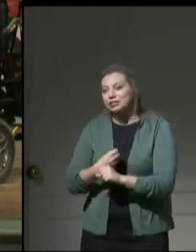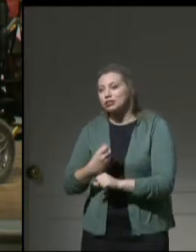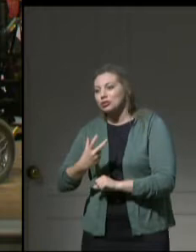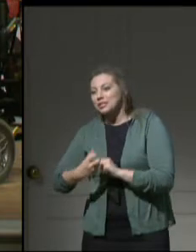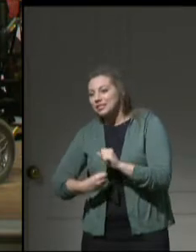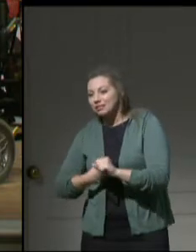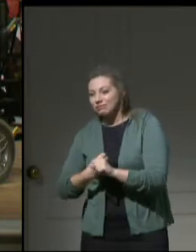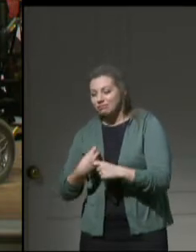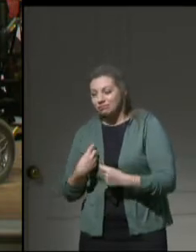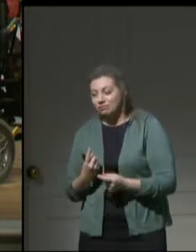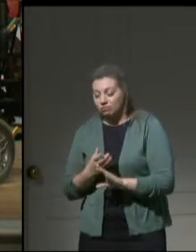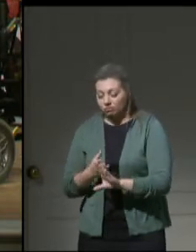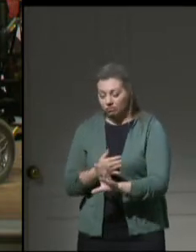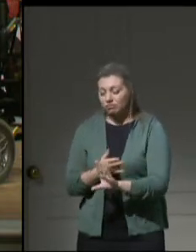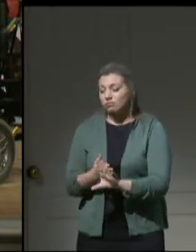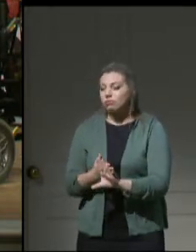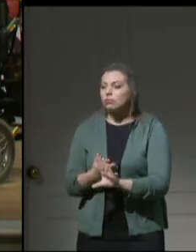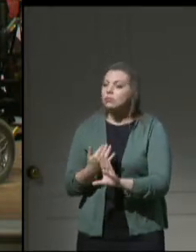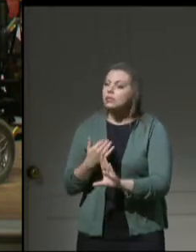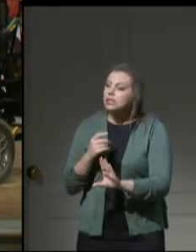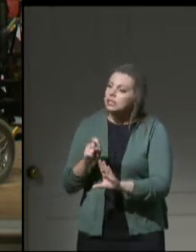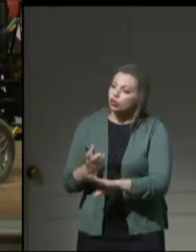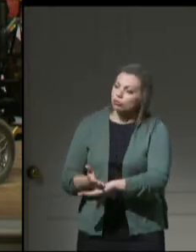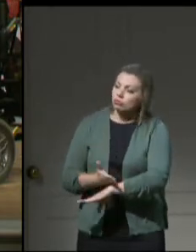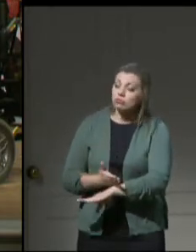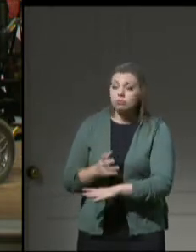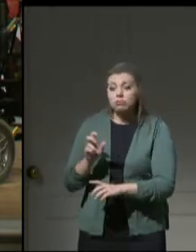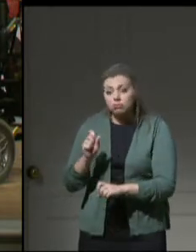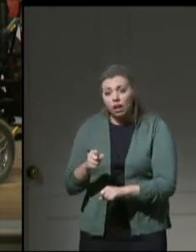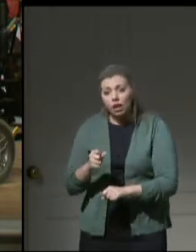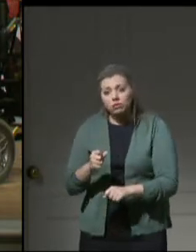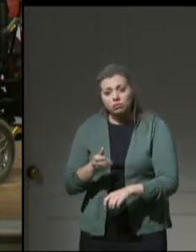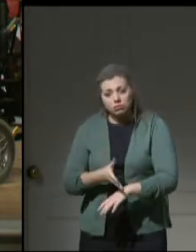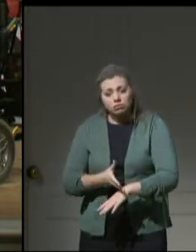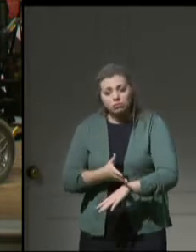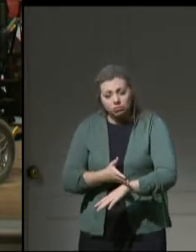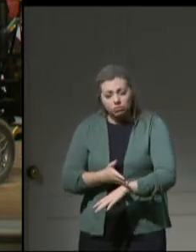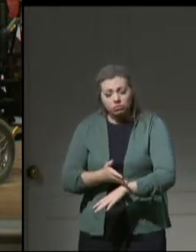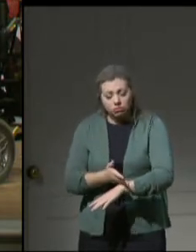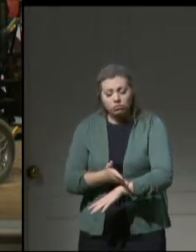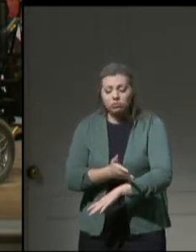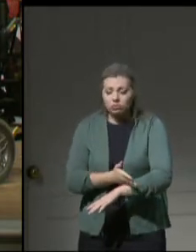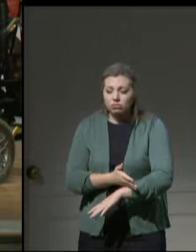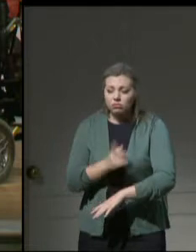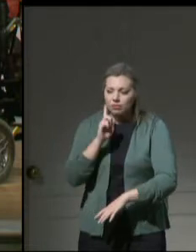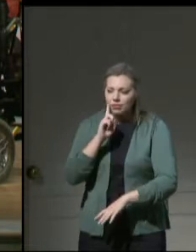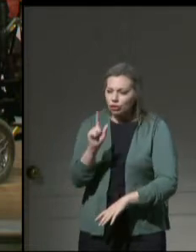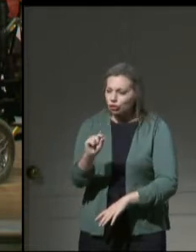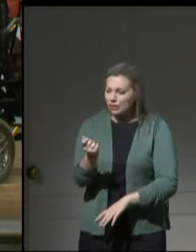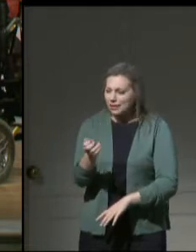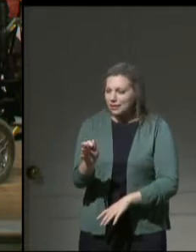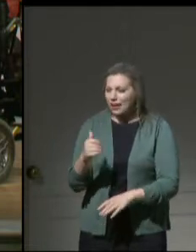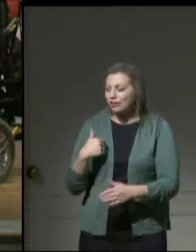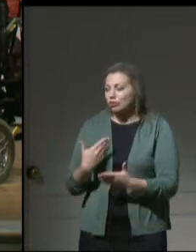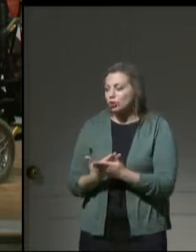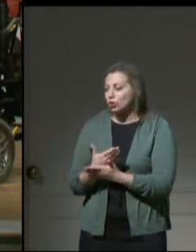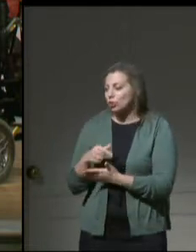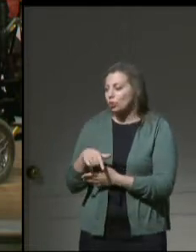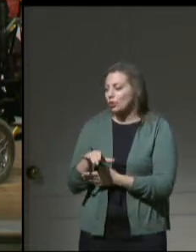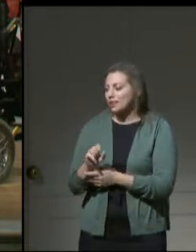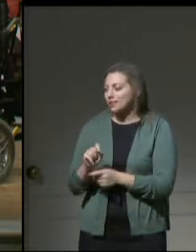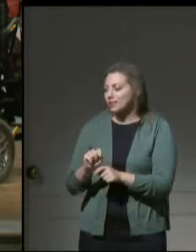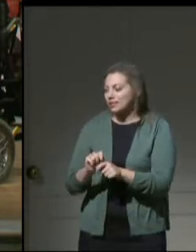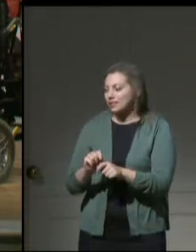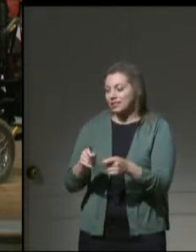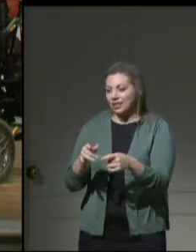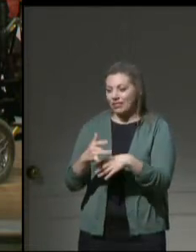it still has a bit of way to go. So it's getting better and better. I think right now in 2019, with the new Quest out on the market, with the Go